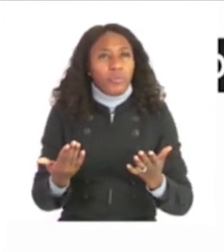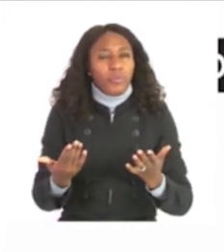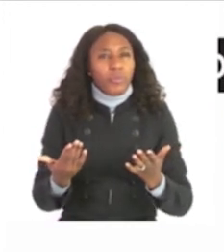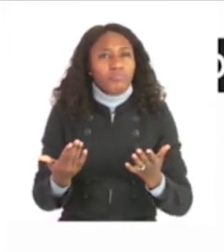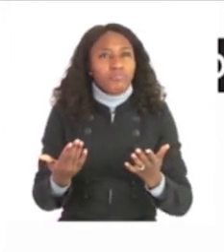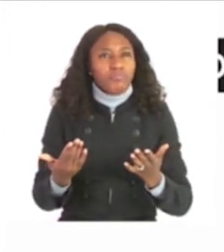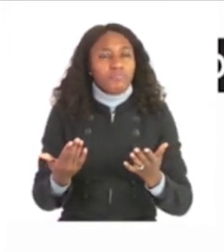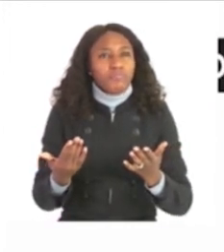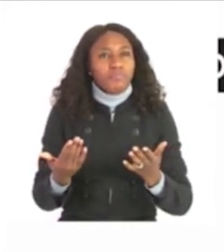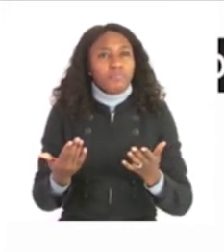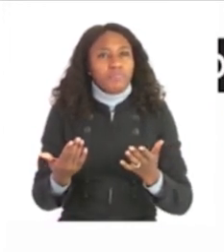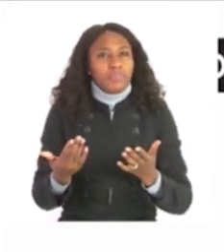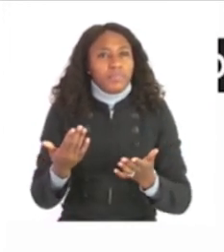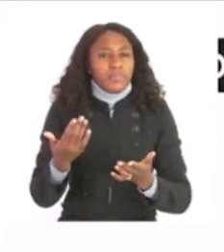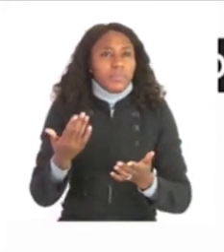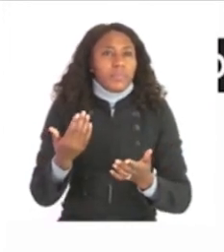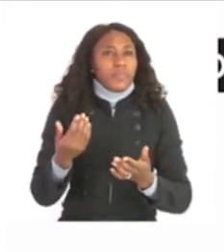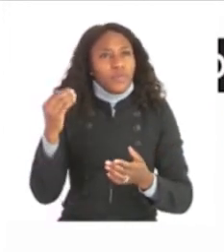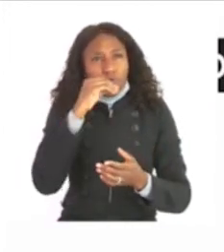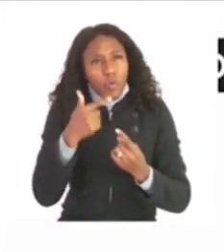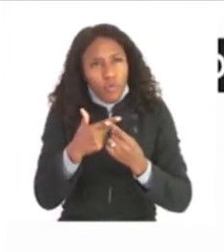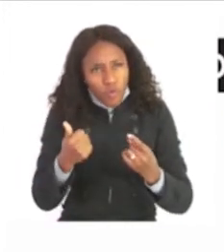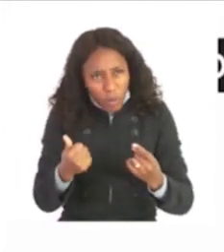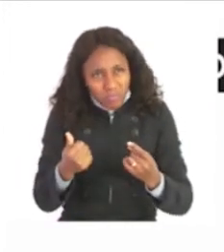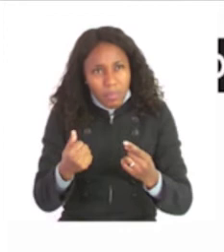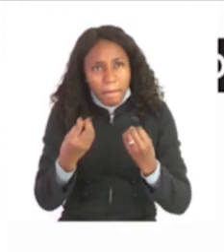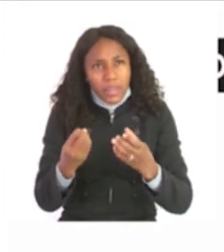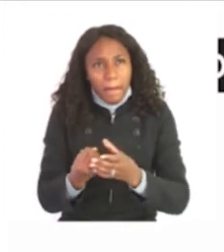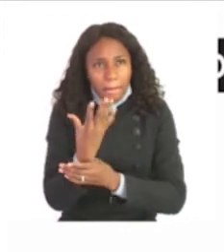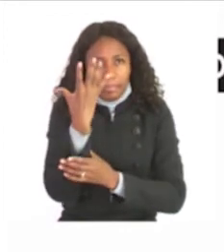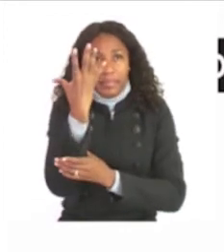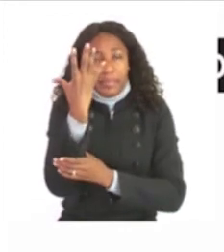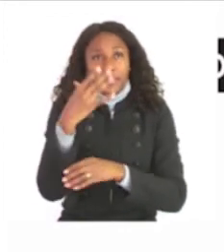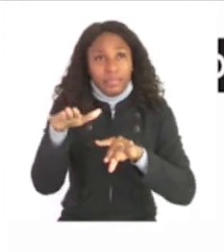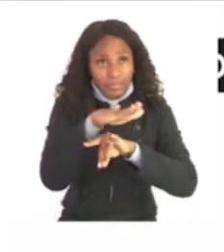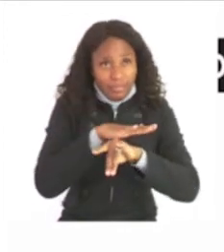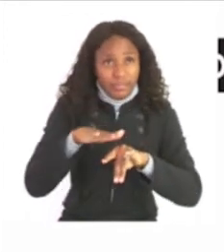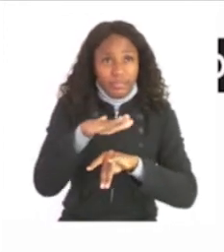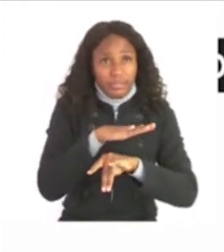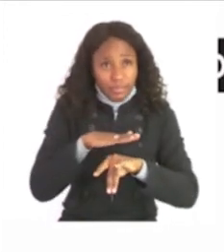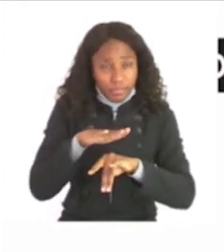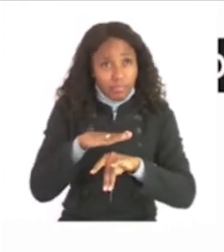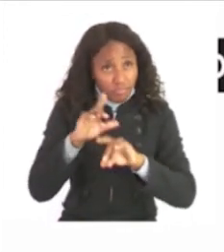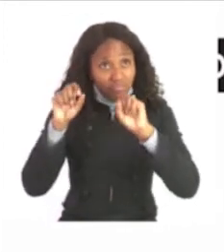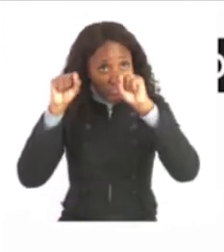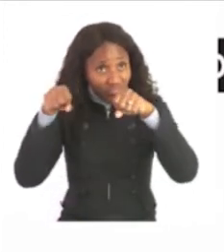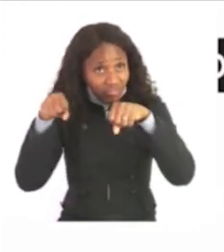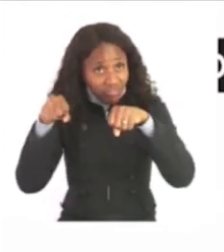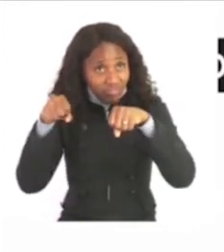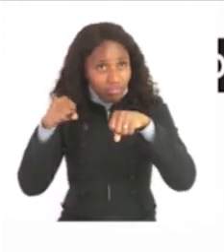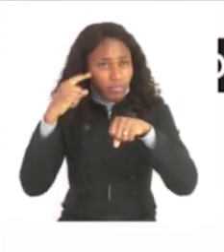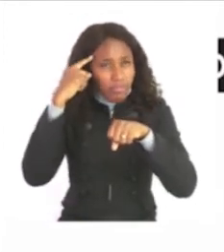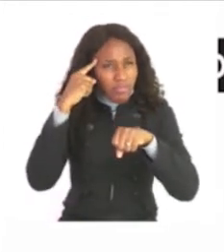food? So mainly, our food comes from plants and animals. Do you agree with me? Think